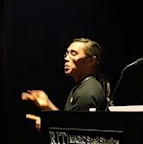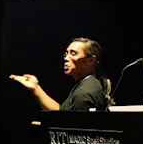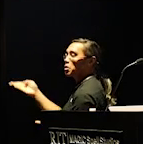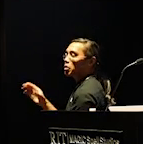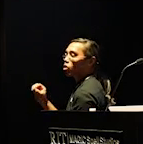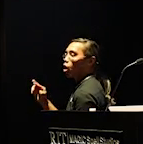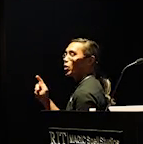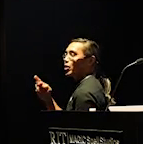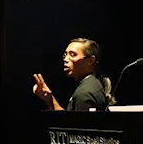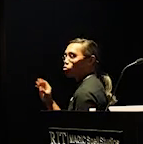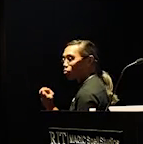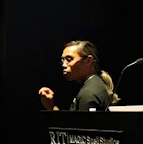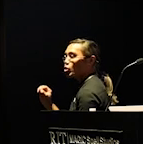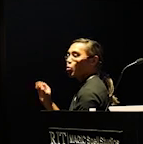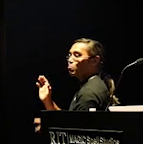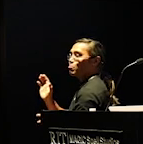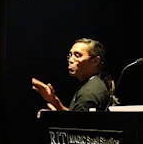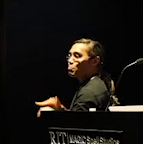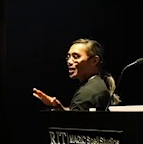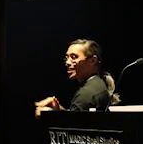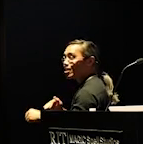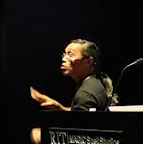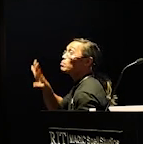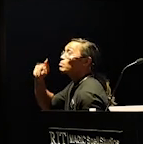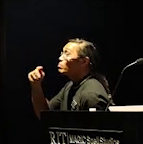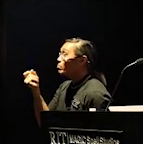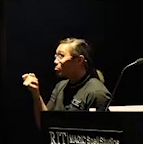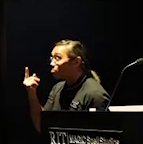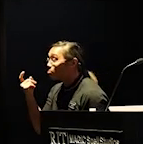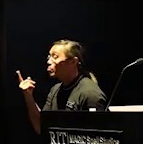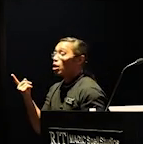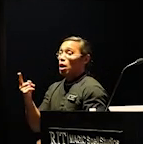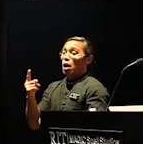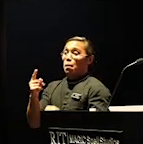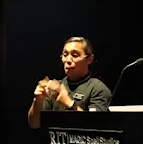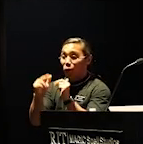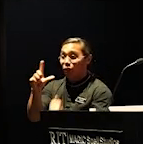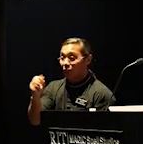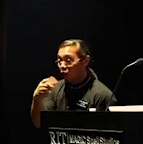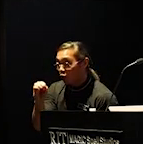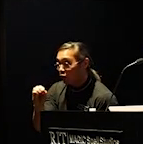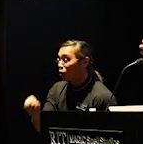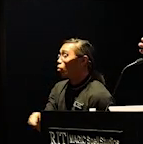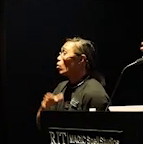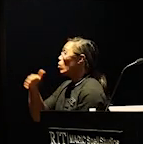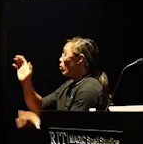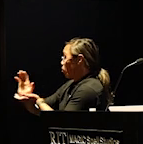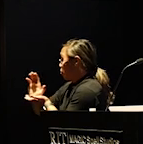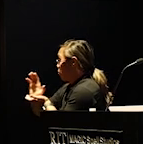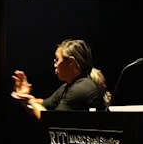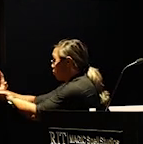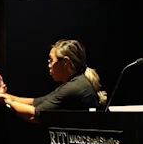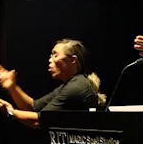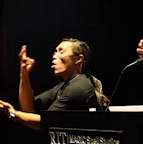But sailing's the same way. You go out there and you know you're gonna go out and presumably come back, but you don't know what